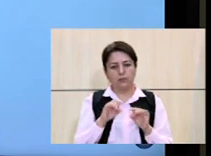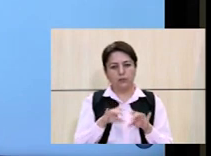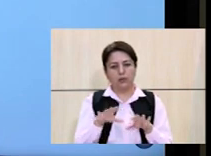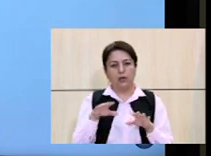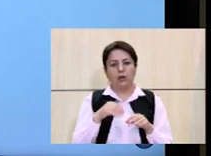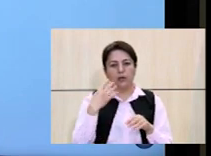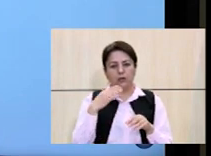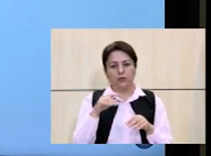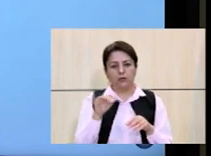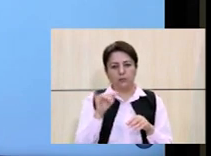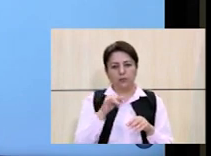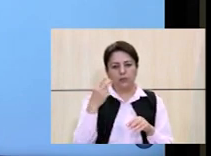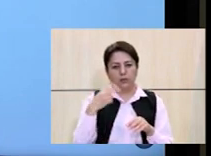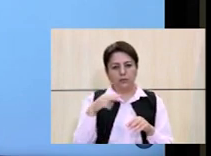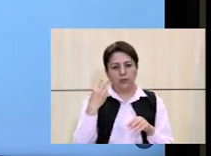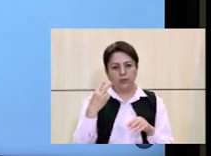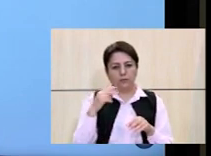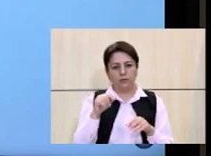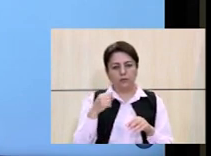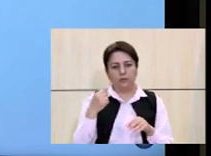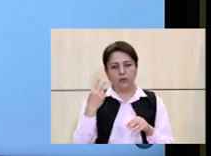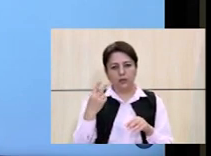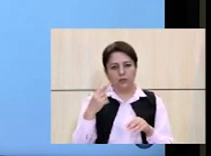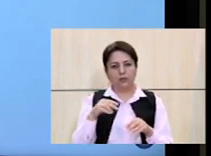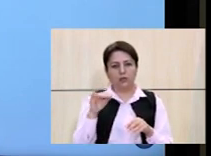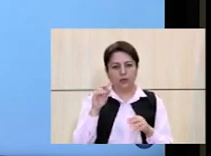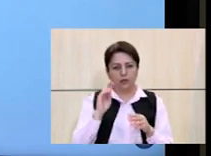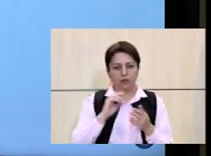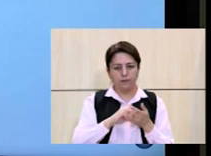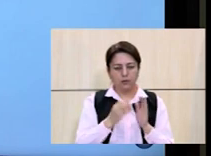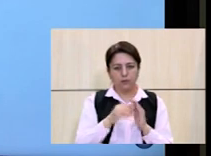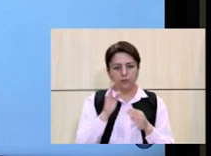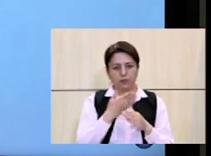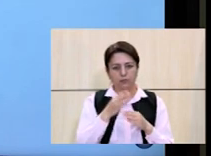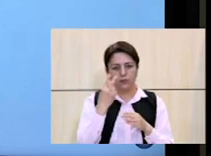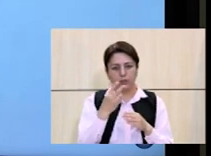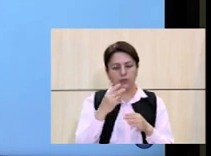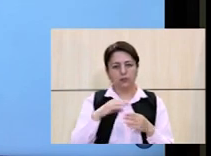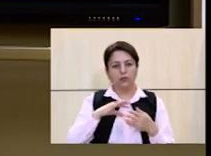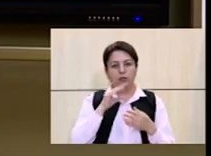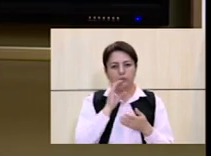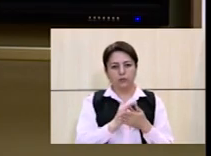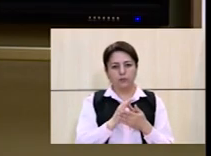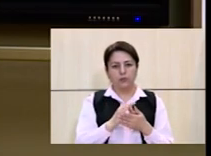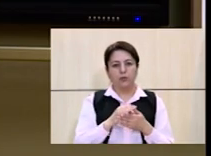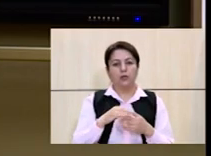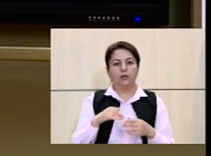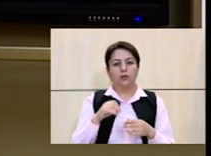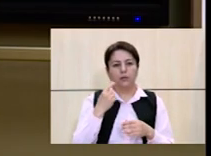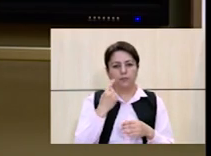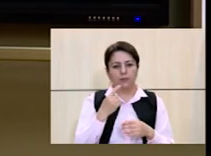ko'paytiramiz, 22.2 ning kvadratiga bo'lamiz 2 ga. Natijamiz taqriban